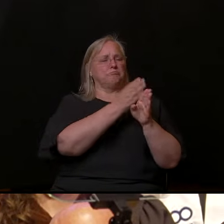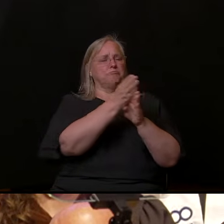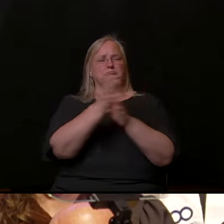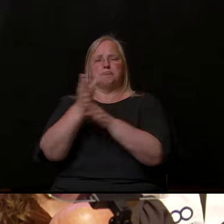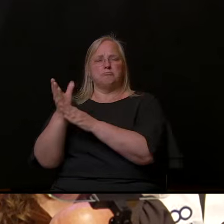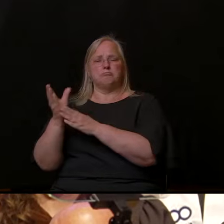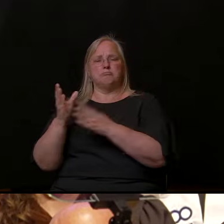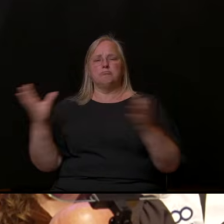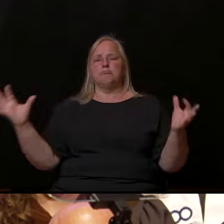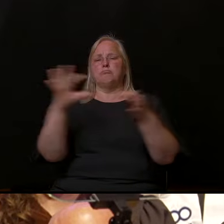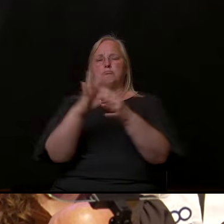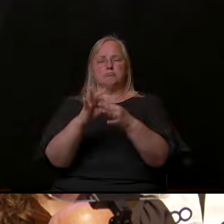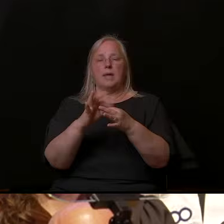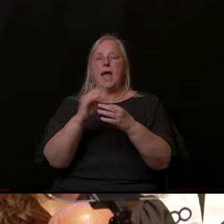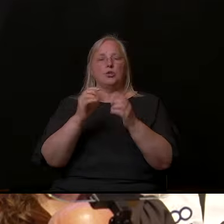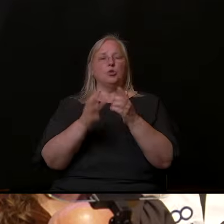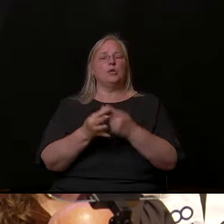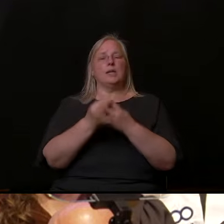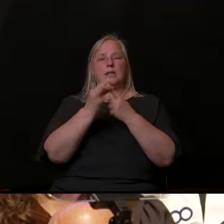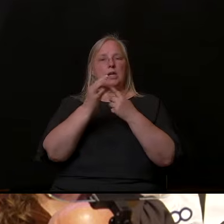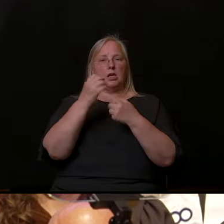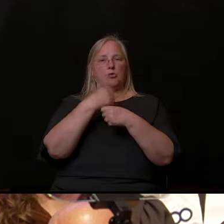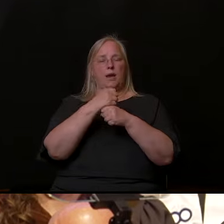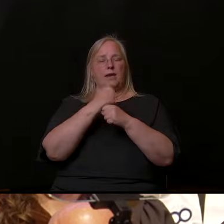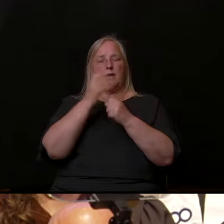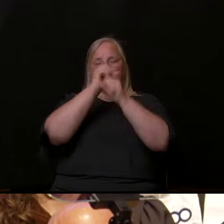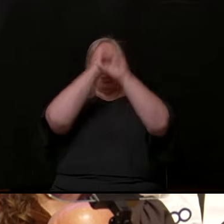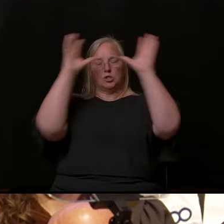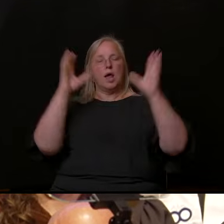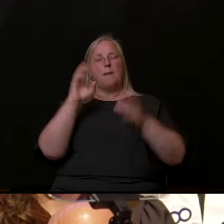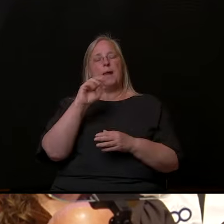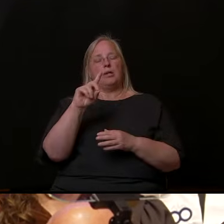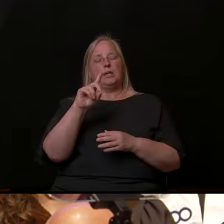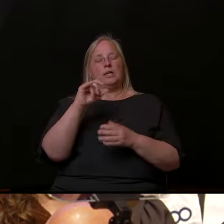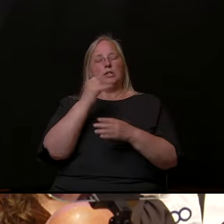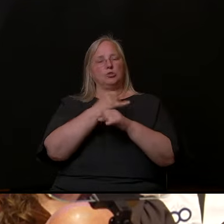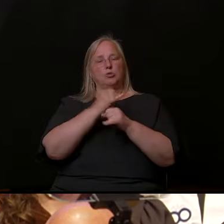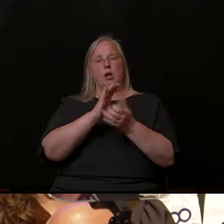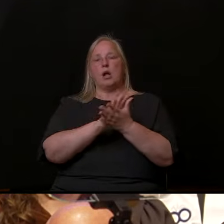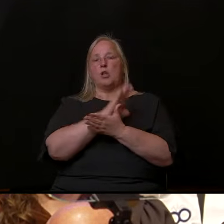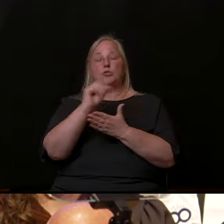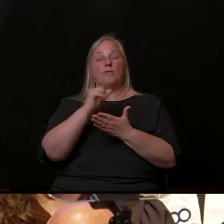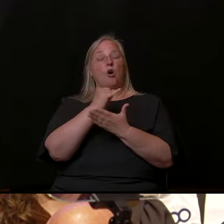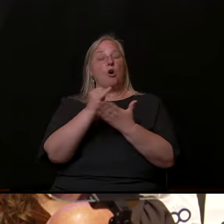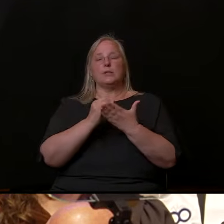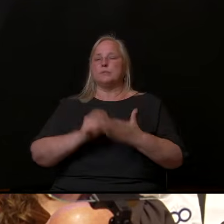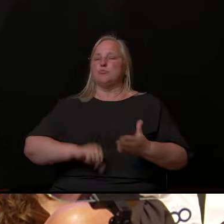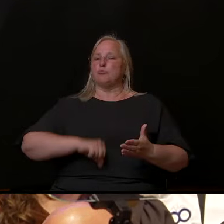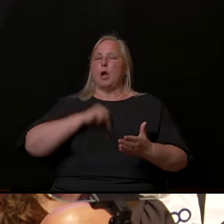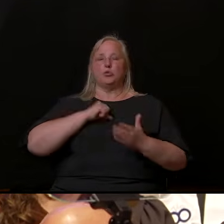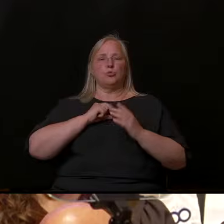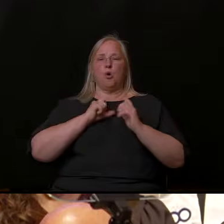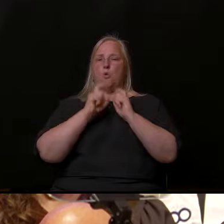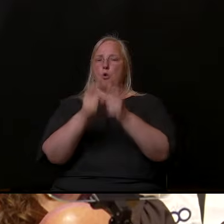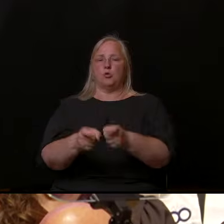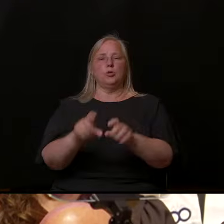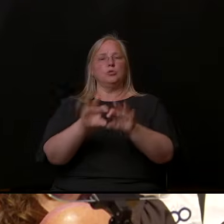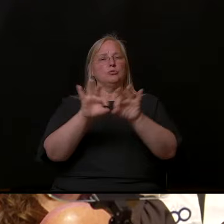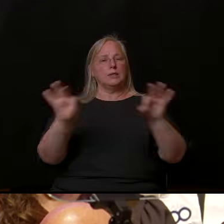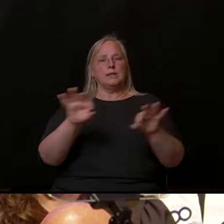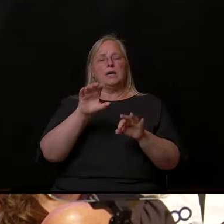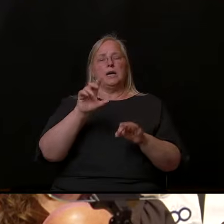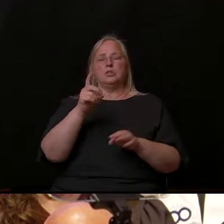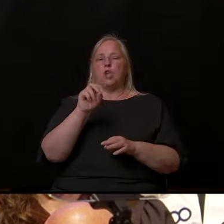vision, the Maryland Institute College of Art is proud to award you the degree of Doctor of Fine